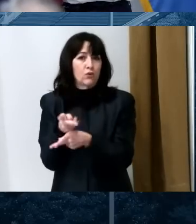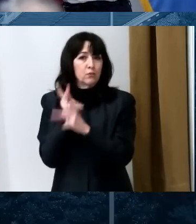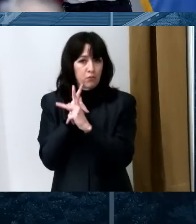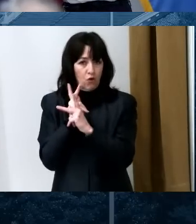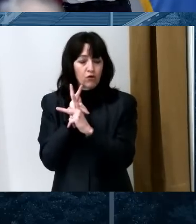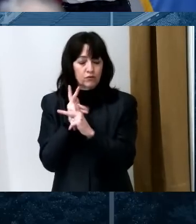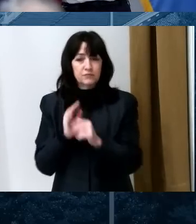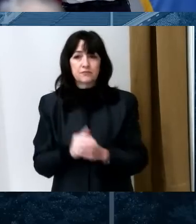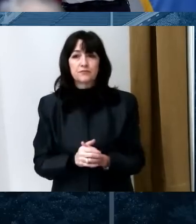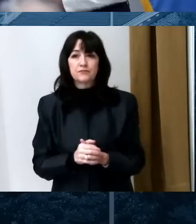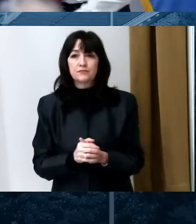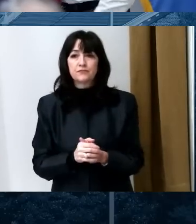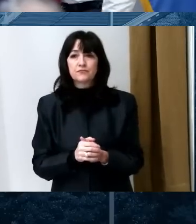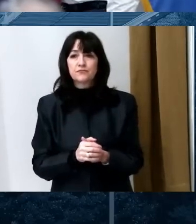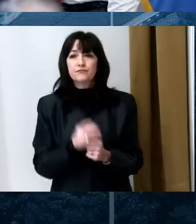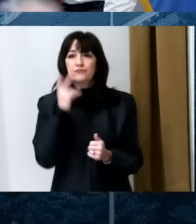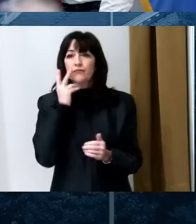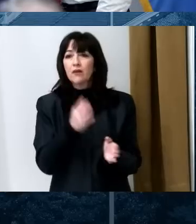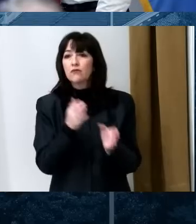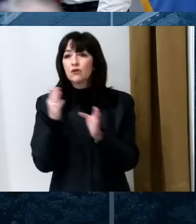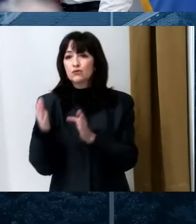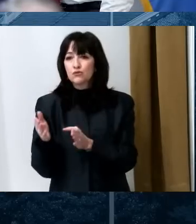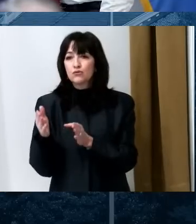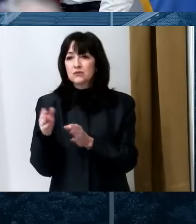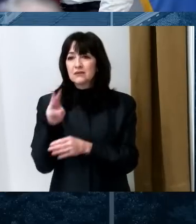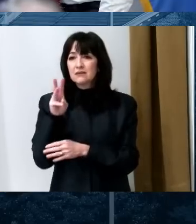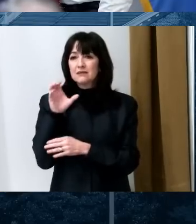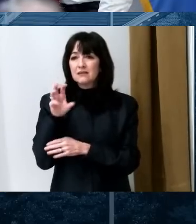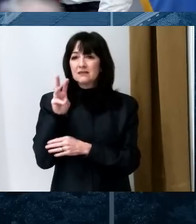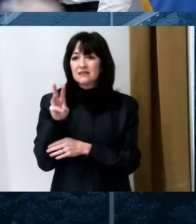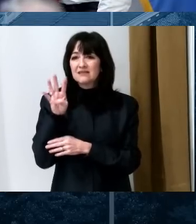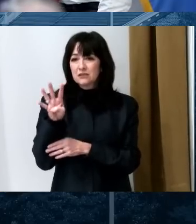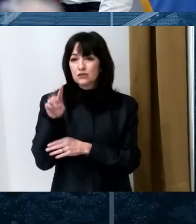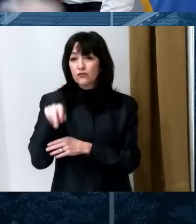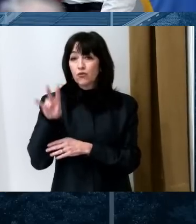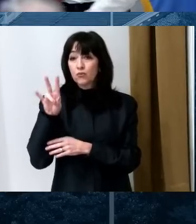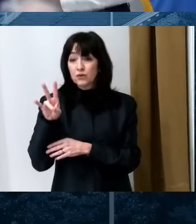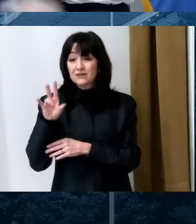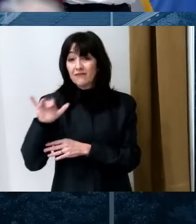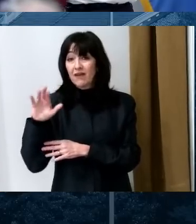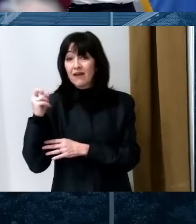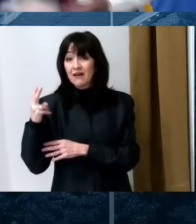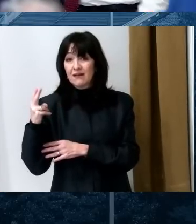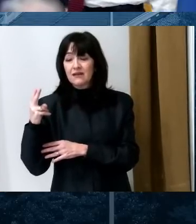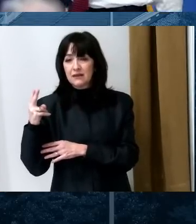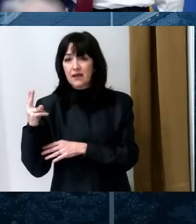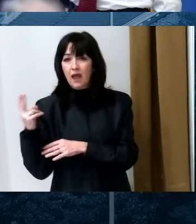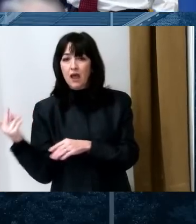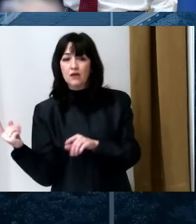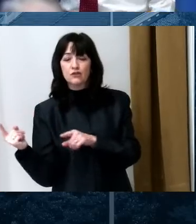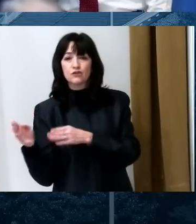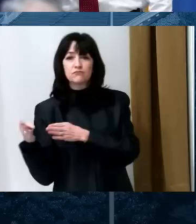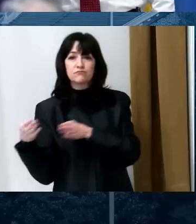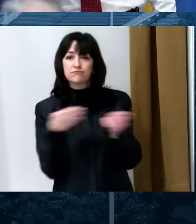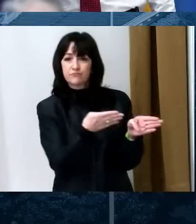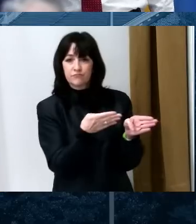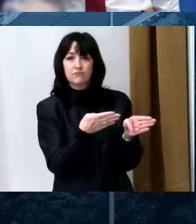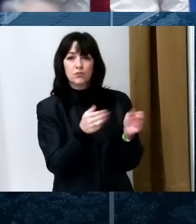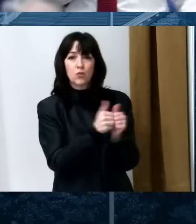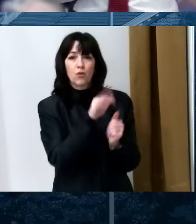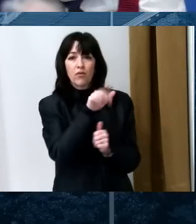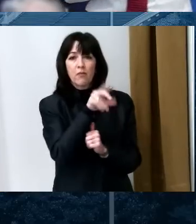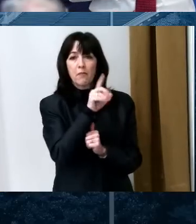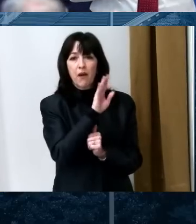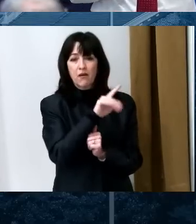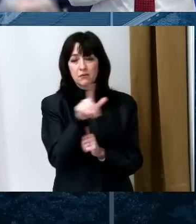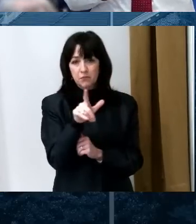$664 million into the cash into the bond bill. So again, one of the largest capital budgets in the history